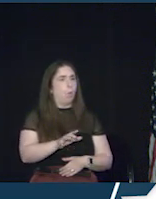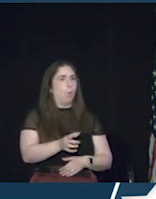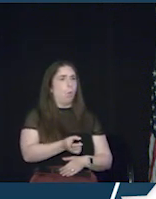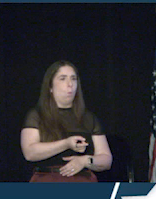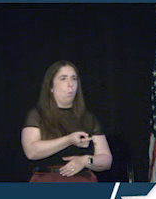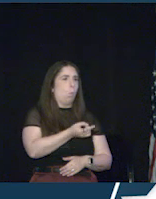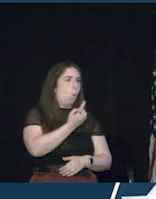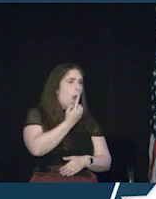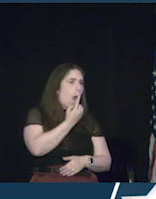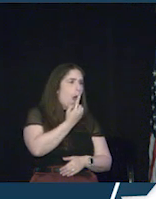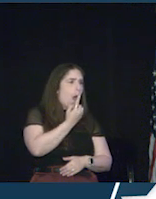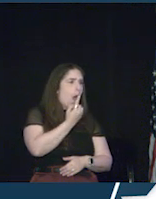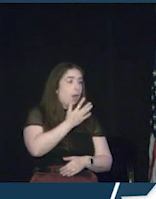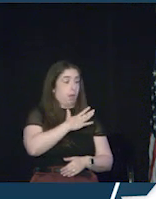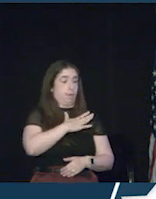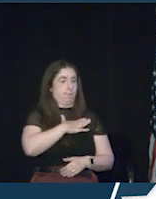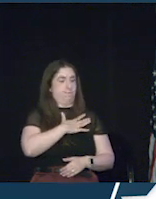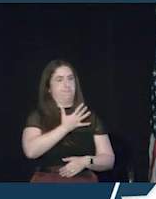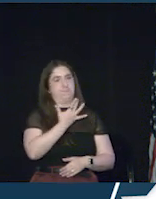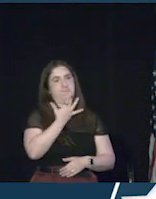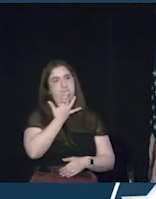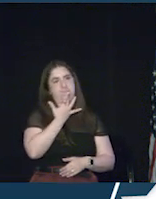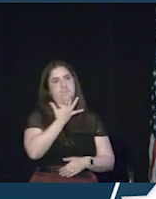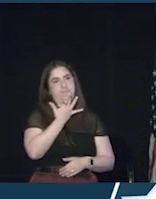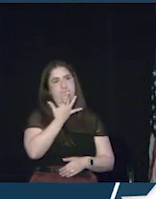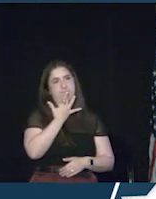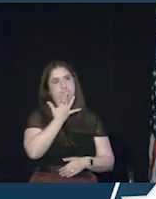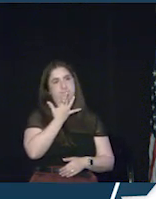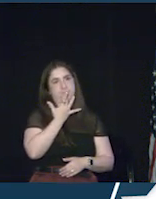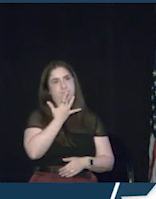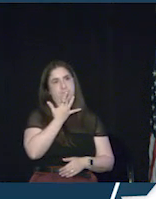of my favorite of